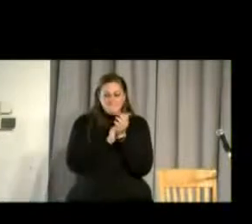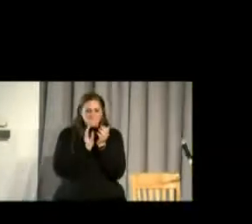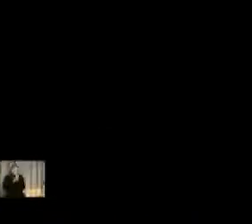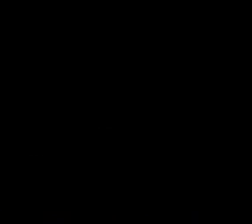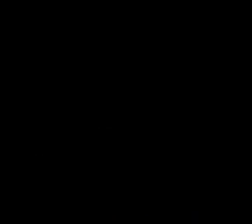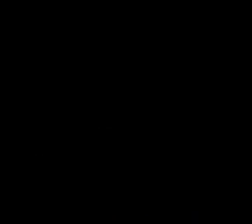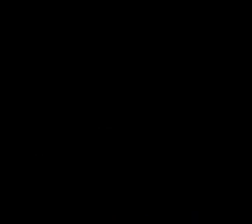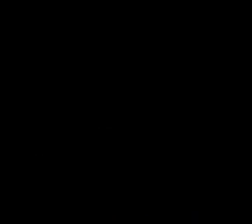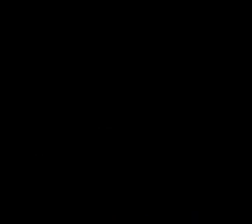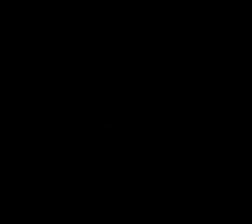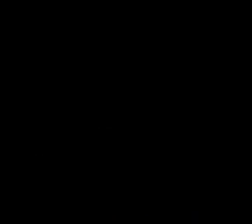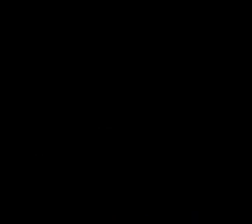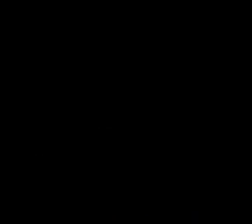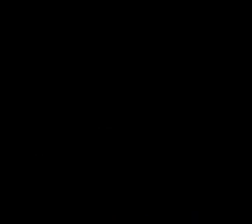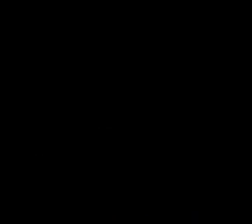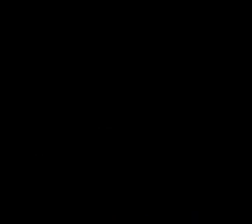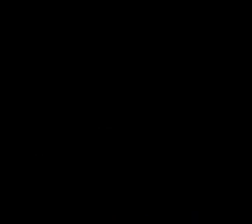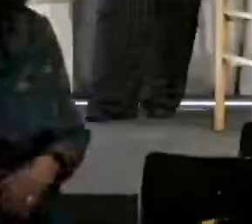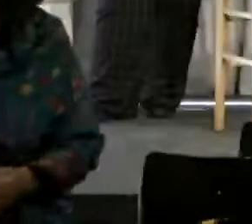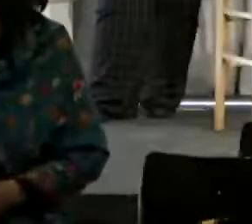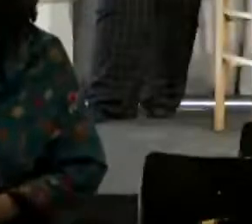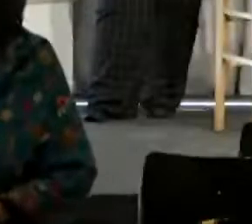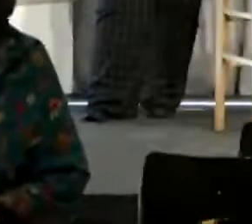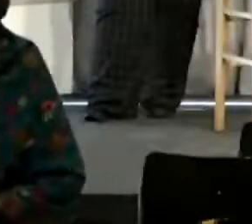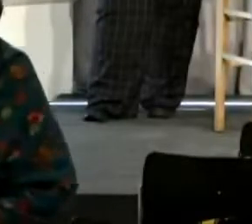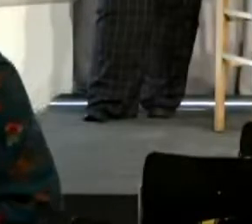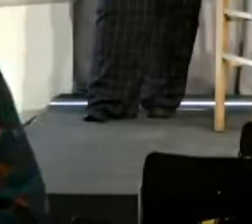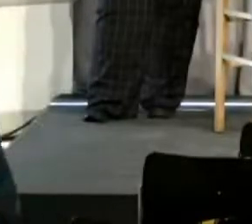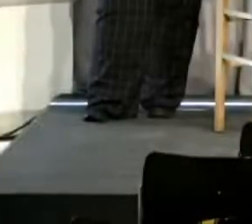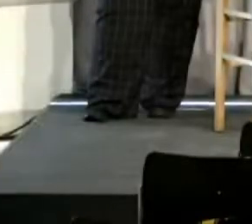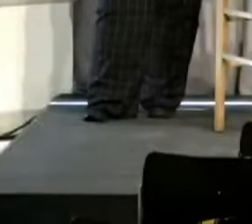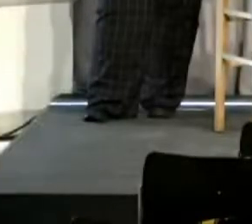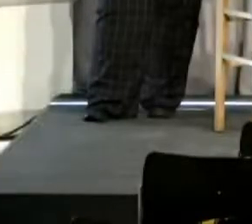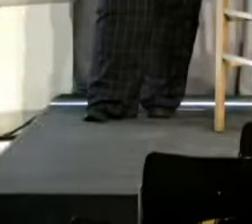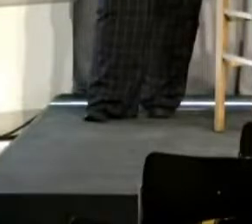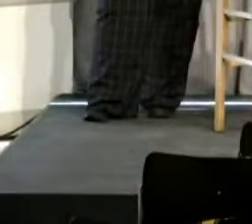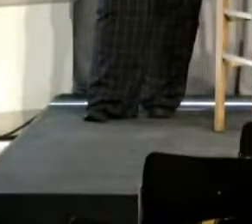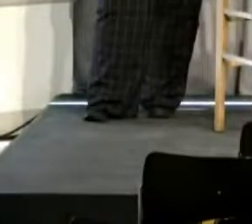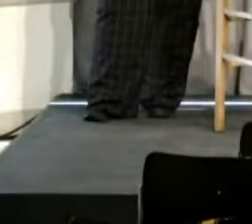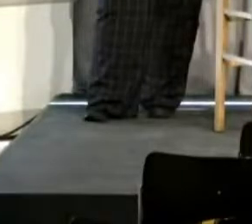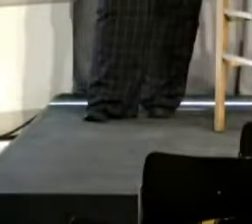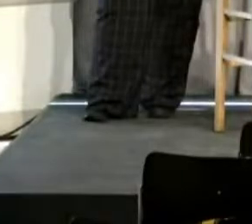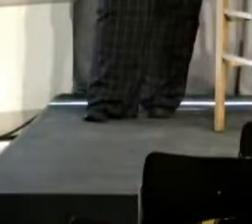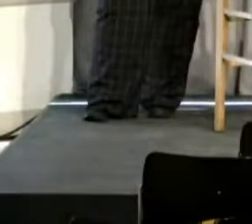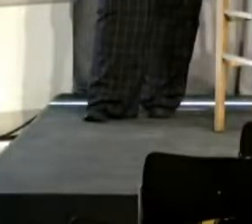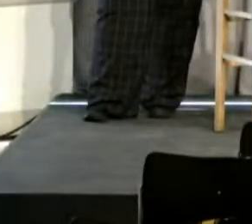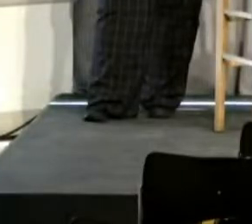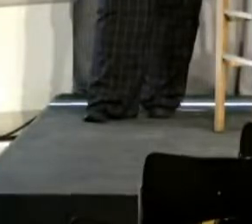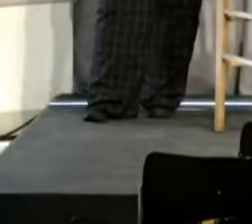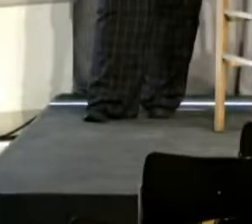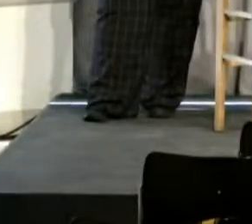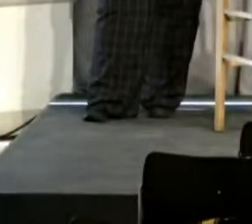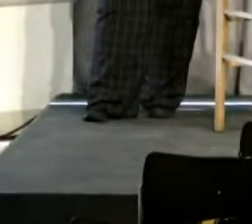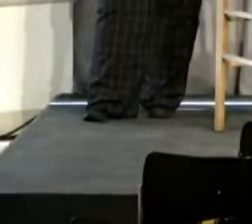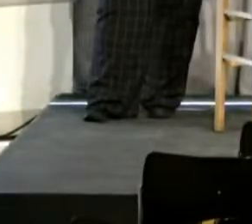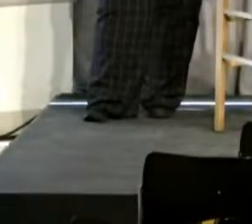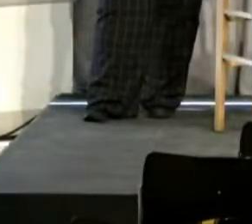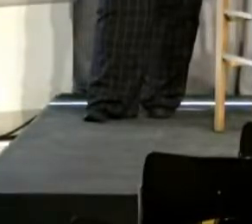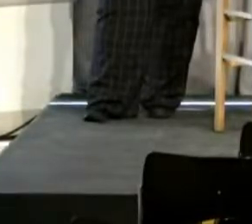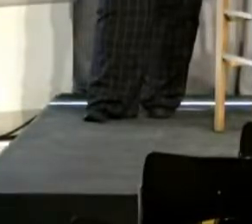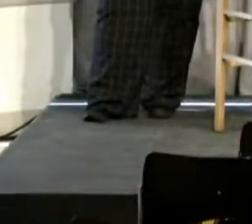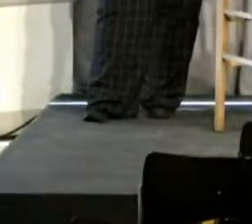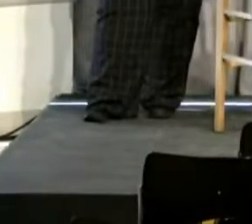Thank you very much. And we're going to play a very, very short clip that was provided by Rukia Lumumba with